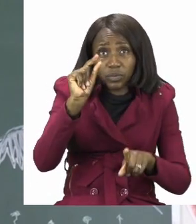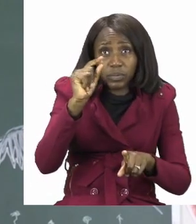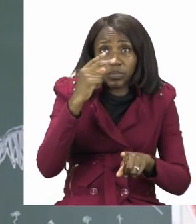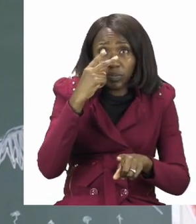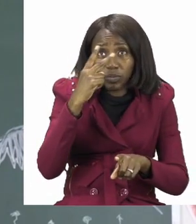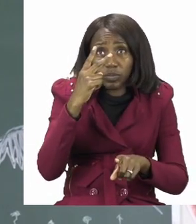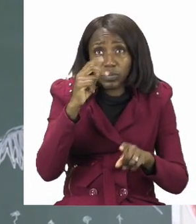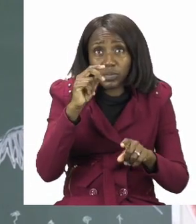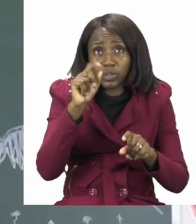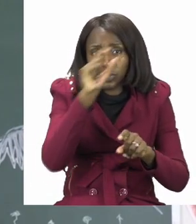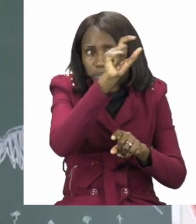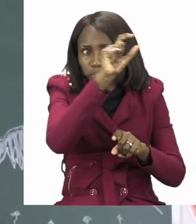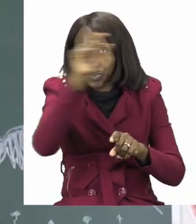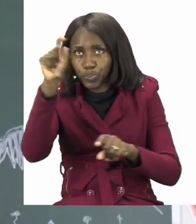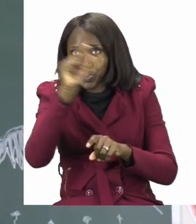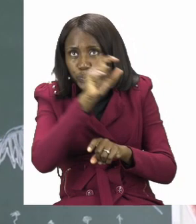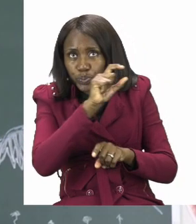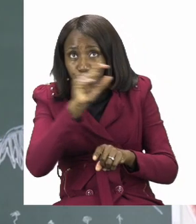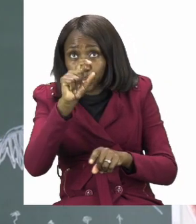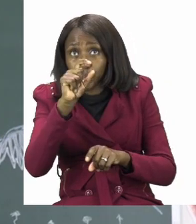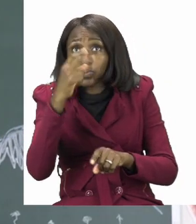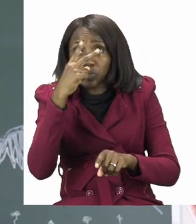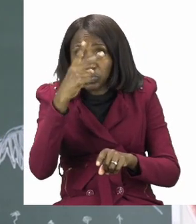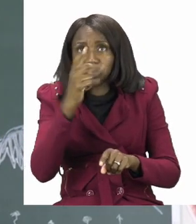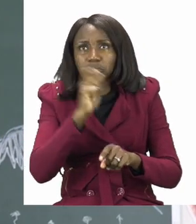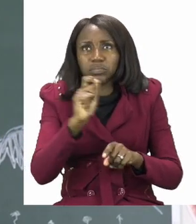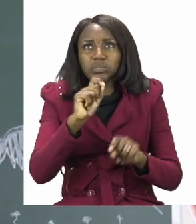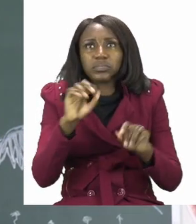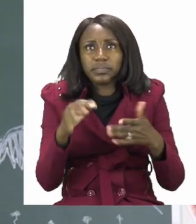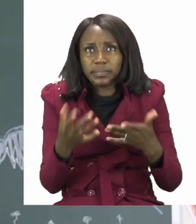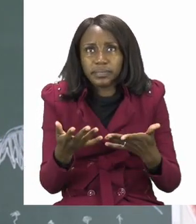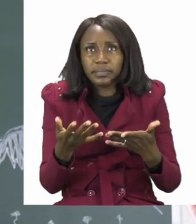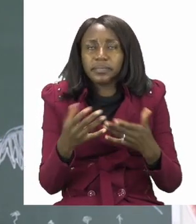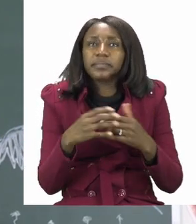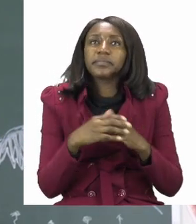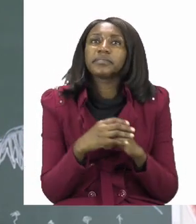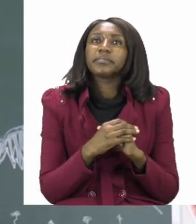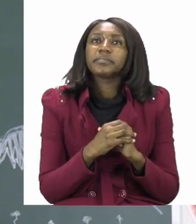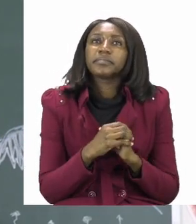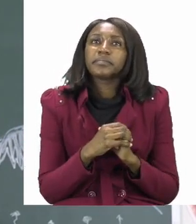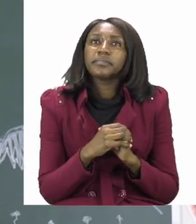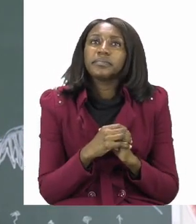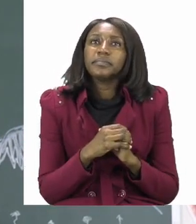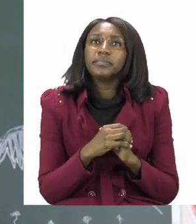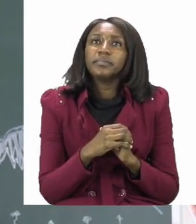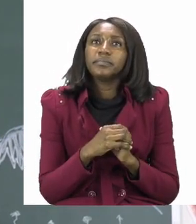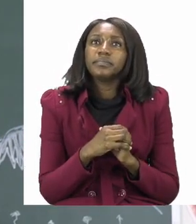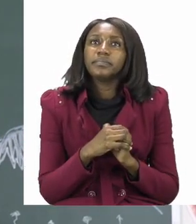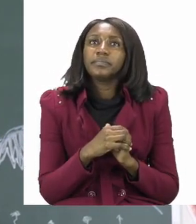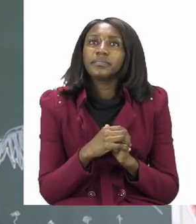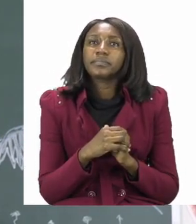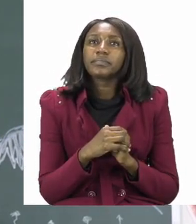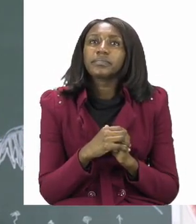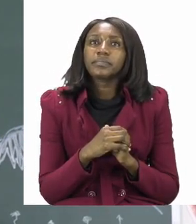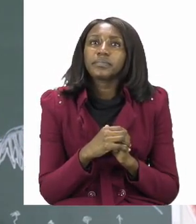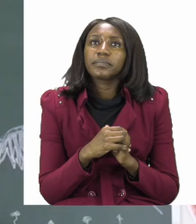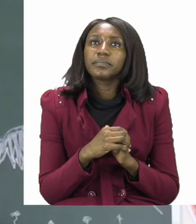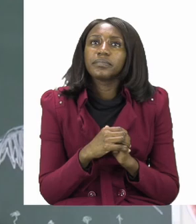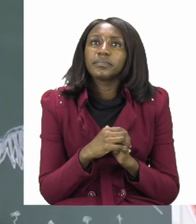line. That's where it will start, and we say the dotted line and